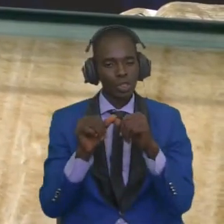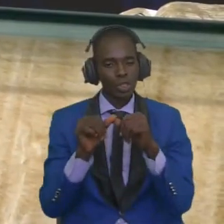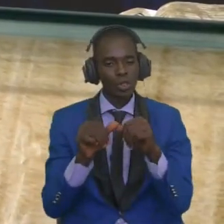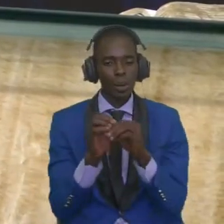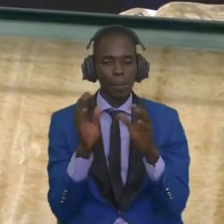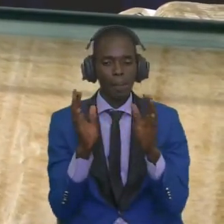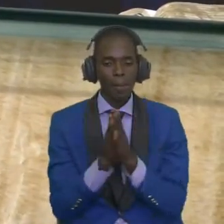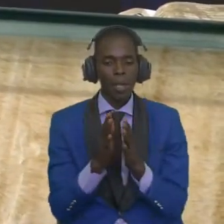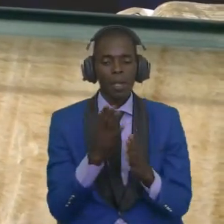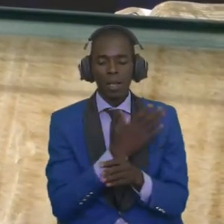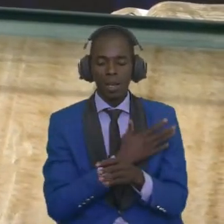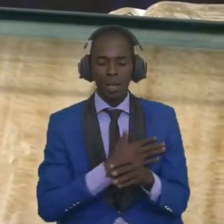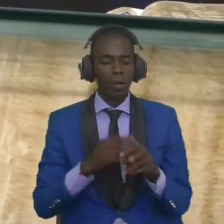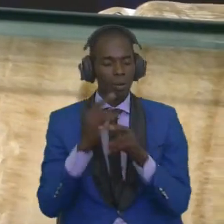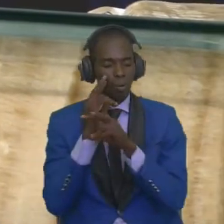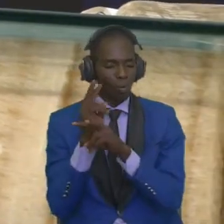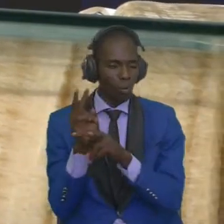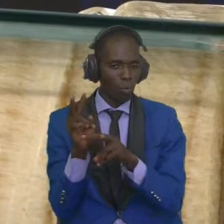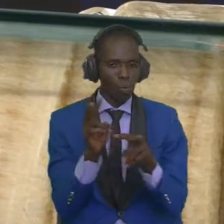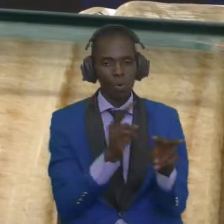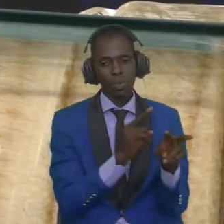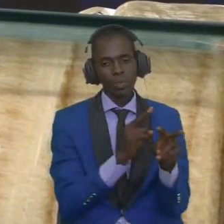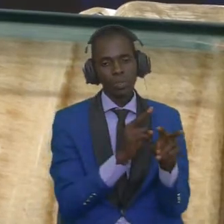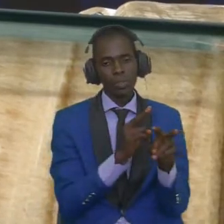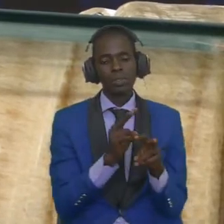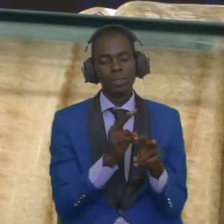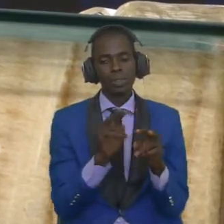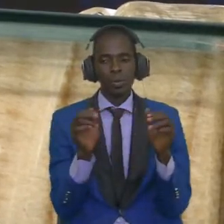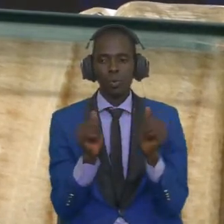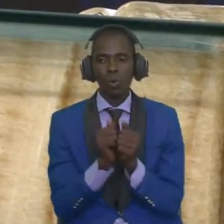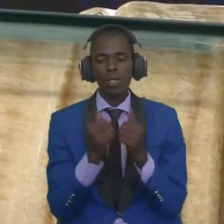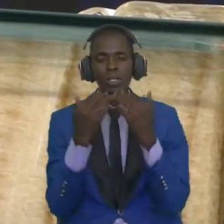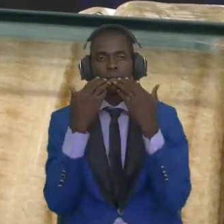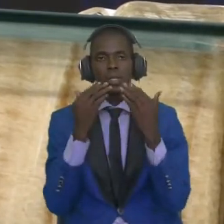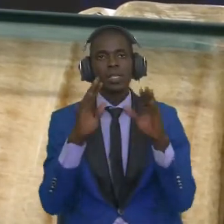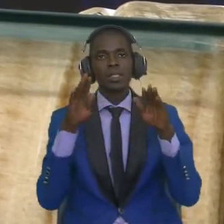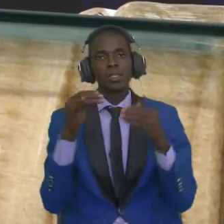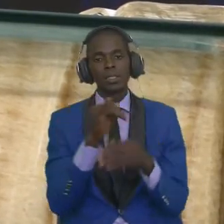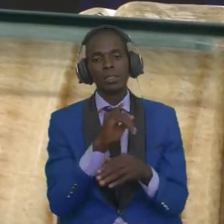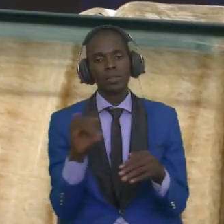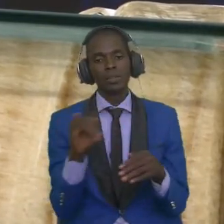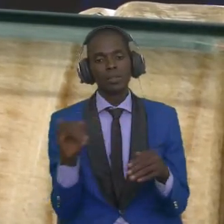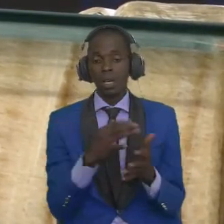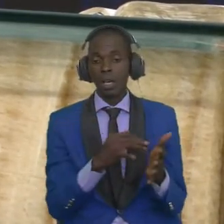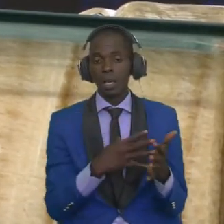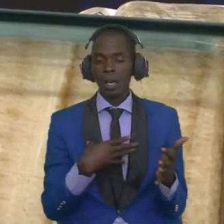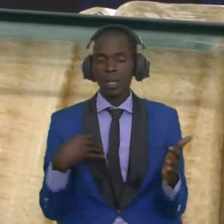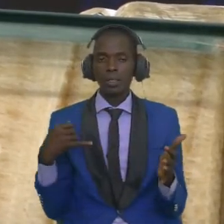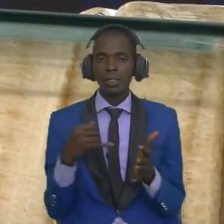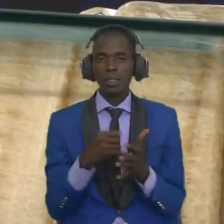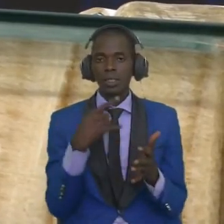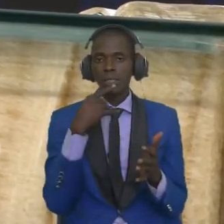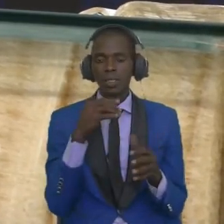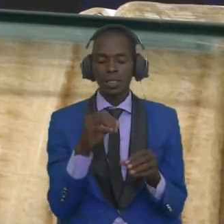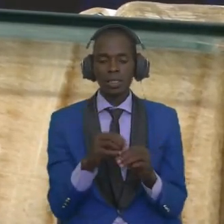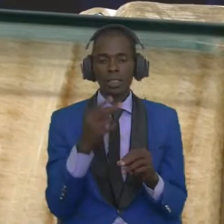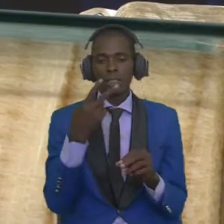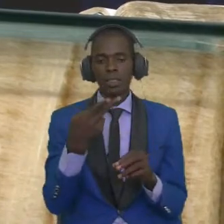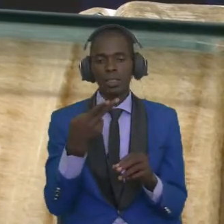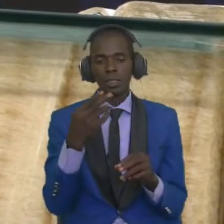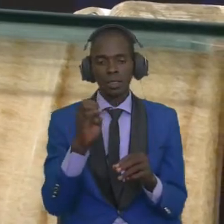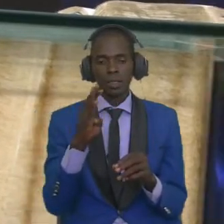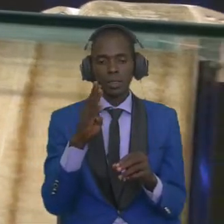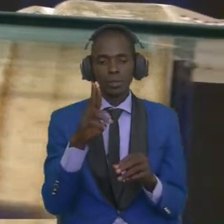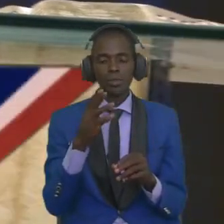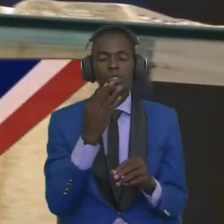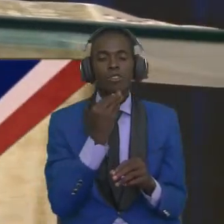and watch in the same with thanksgiving. And then he tells us in Hebrews chapter 4,